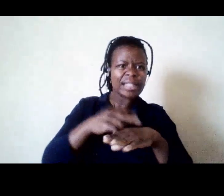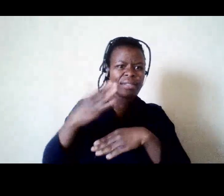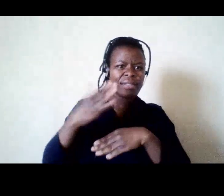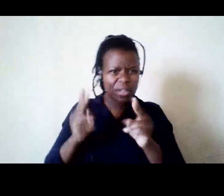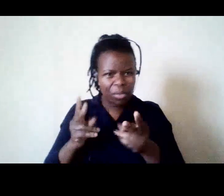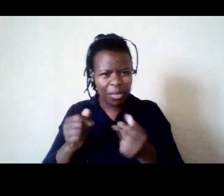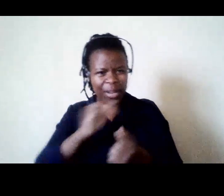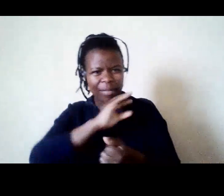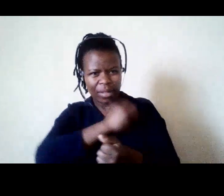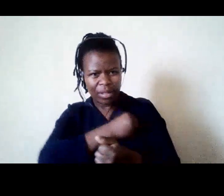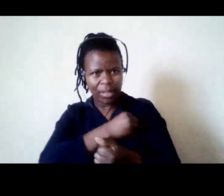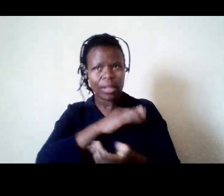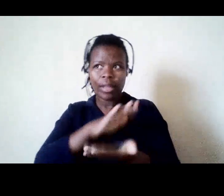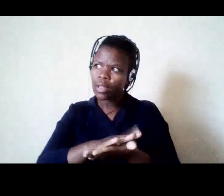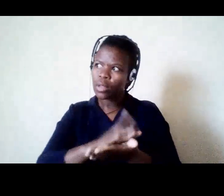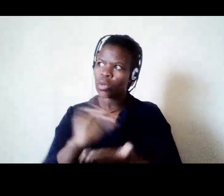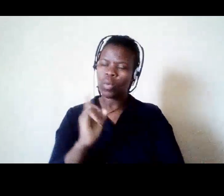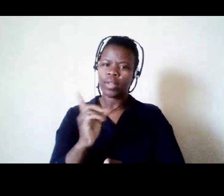well when